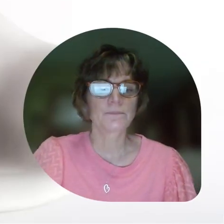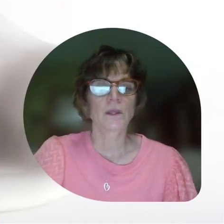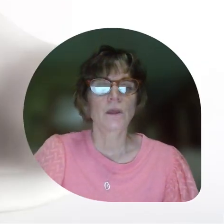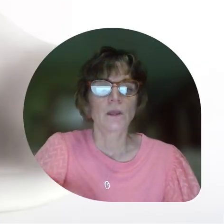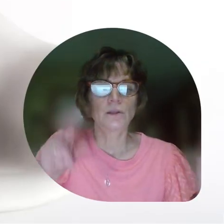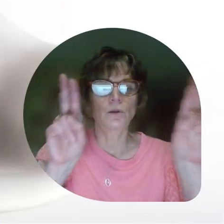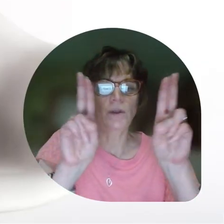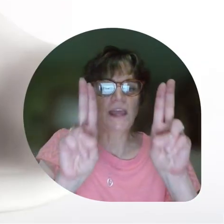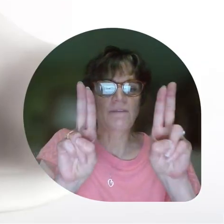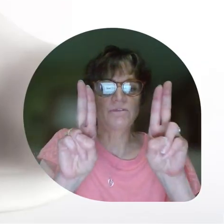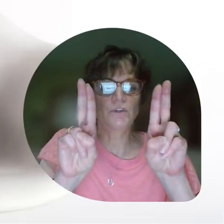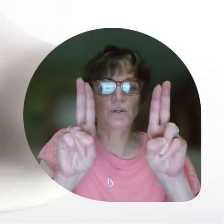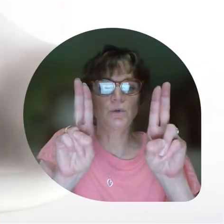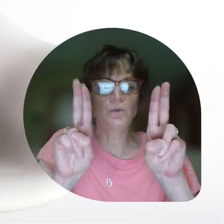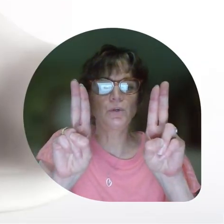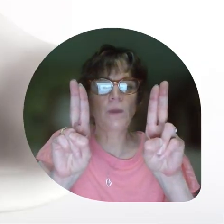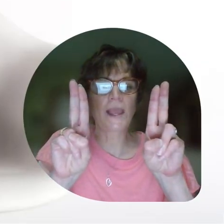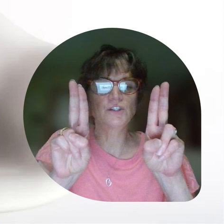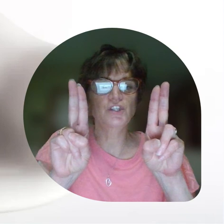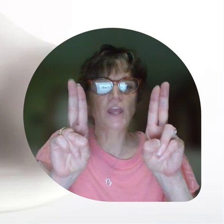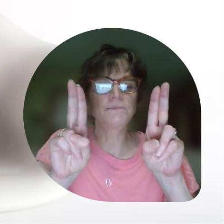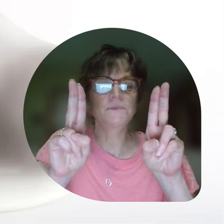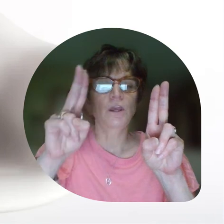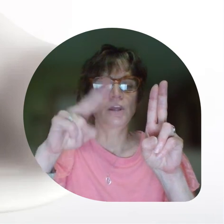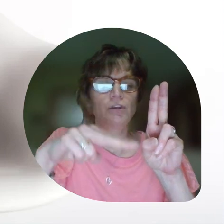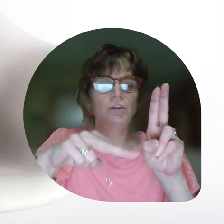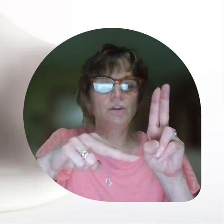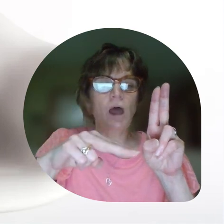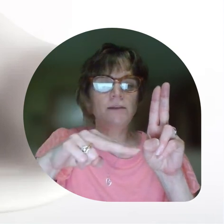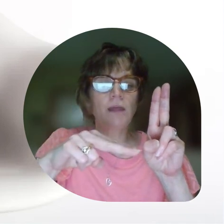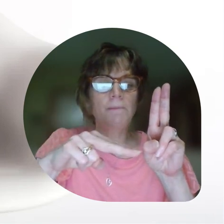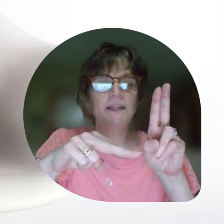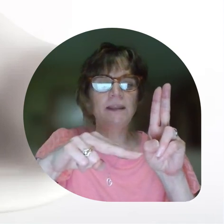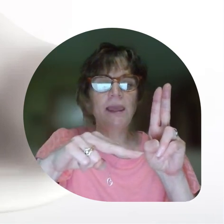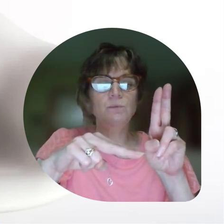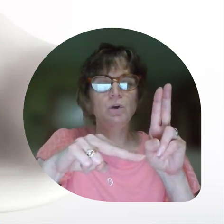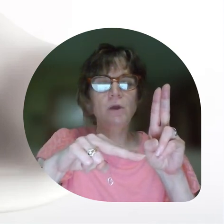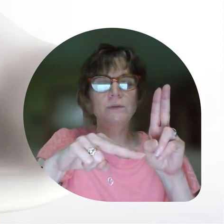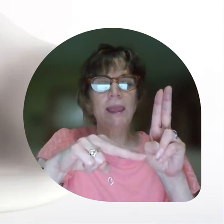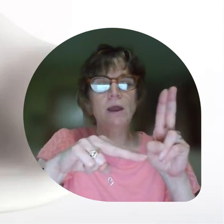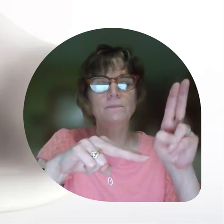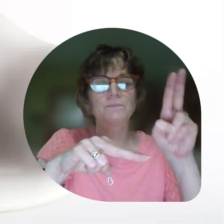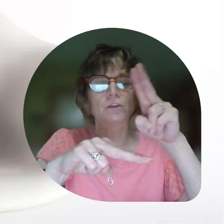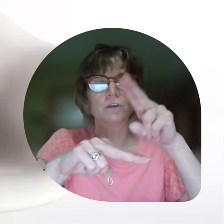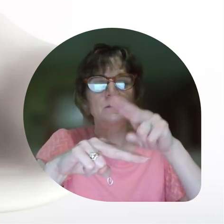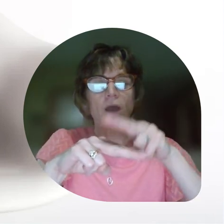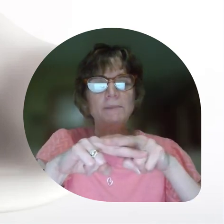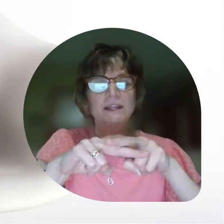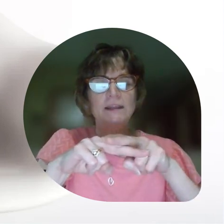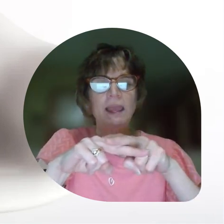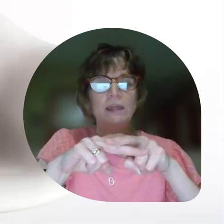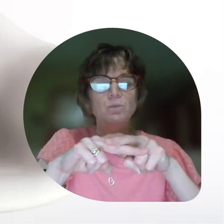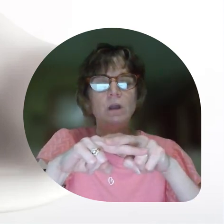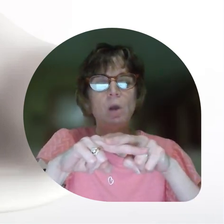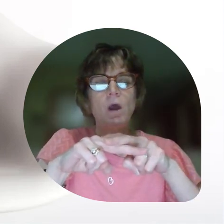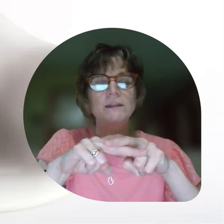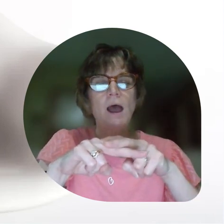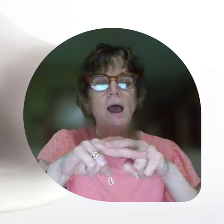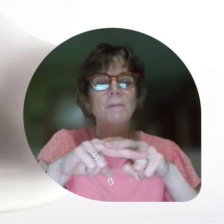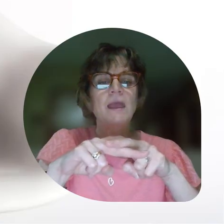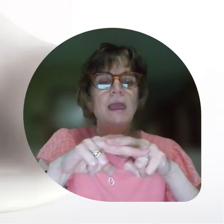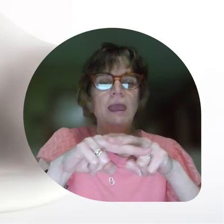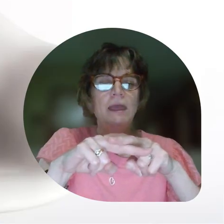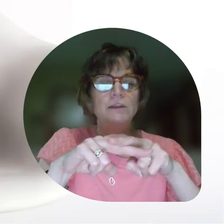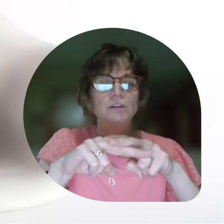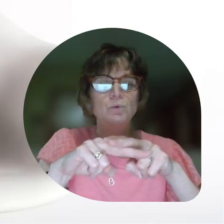Sit. You're going to have two U hand shape. Your non-dominant hand will go down. Your dominant hand will go on